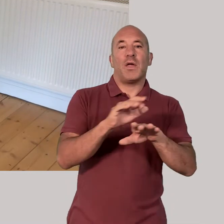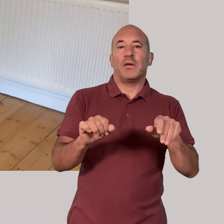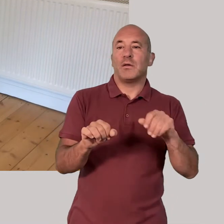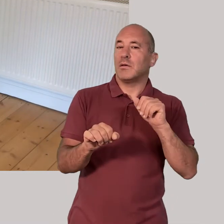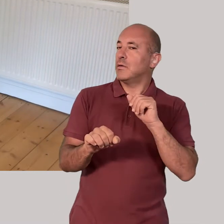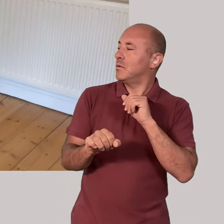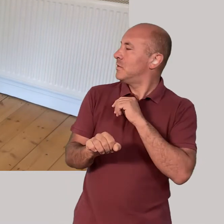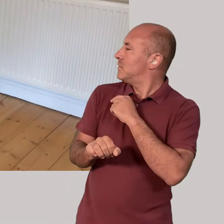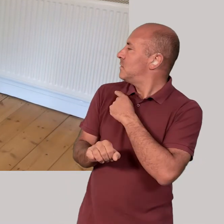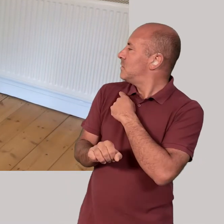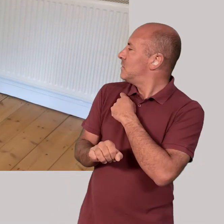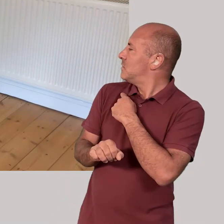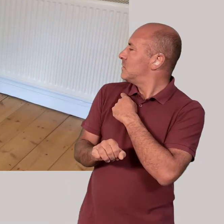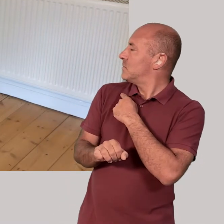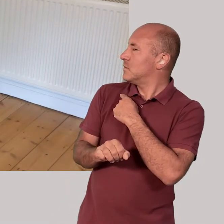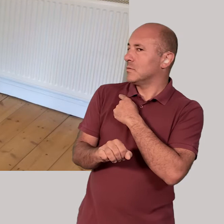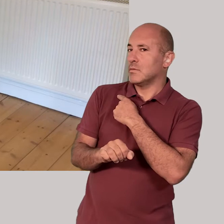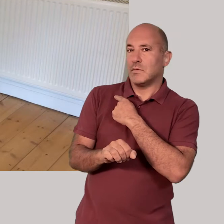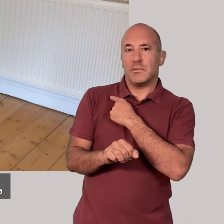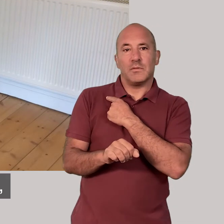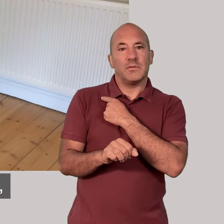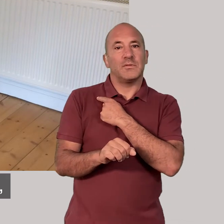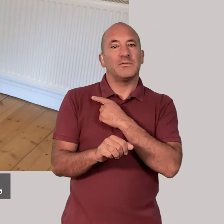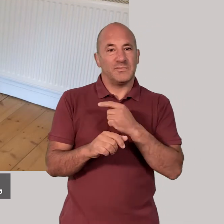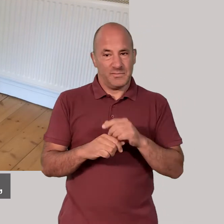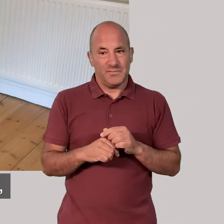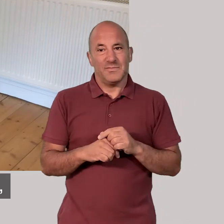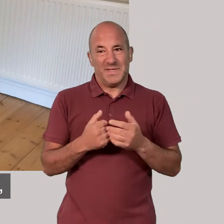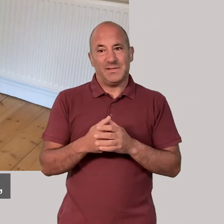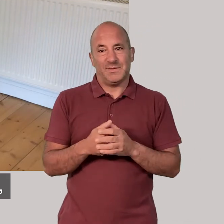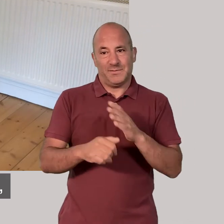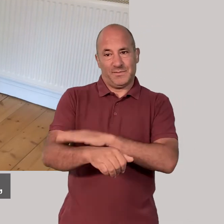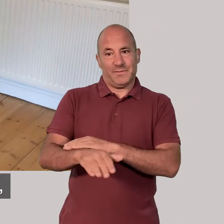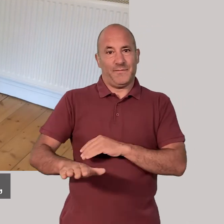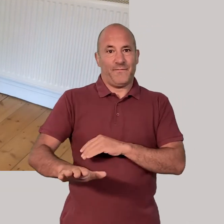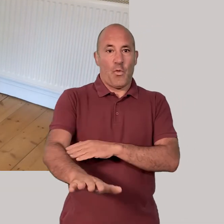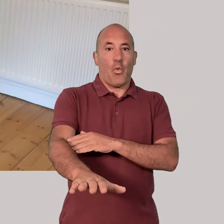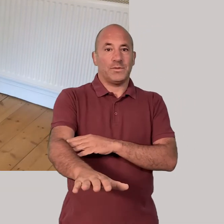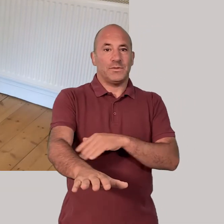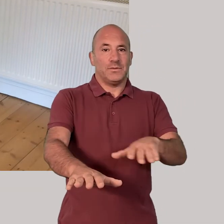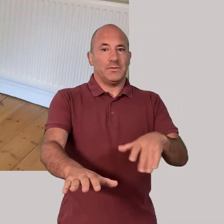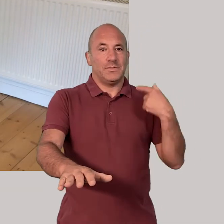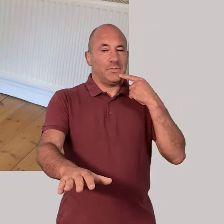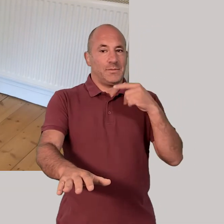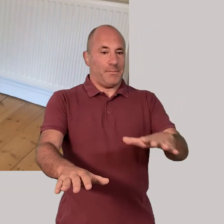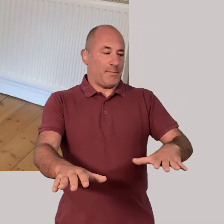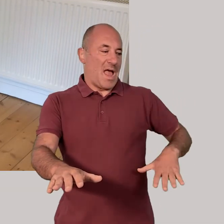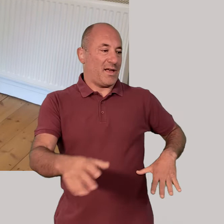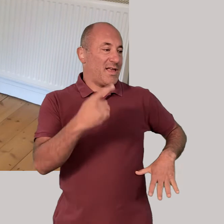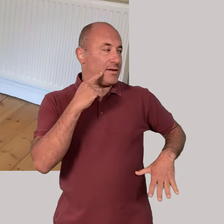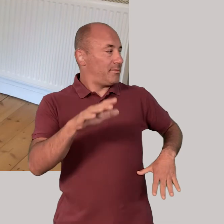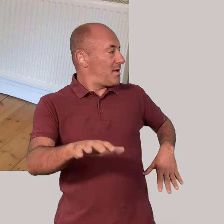and look in the other direction. So one side of you is going forwards, the other side is going